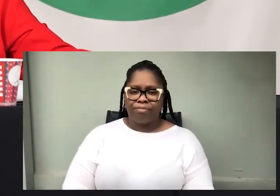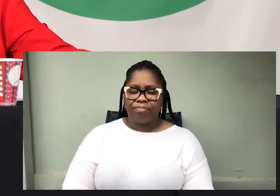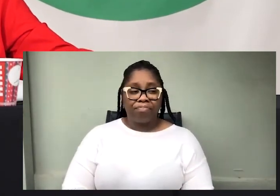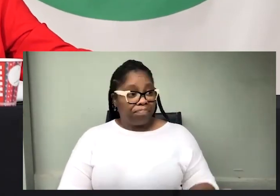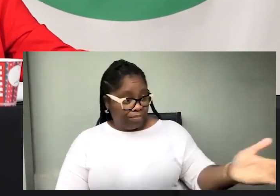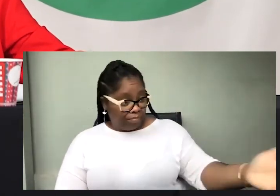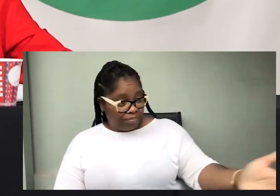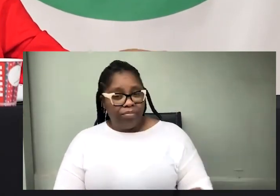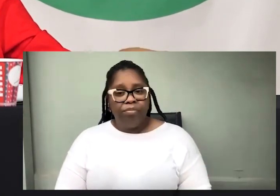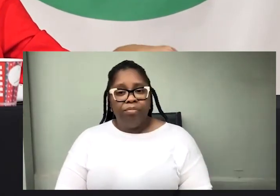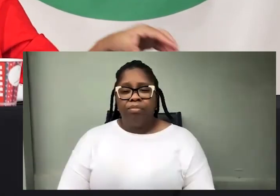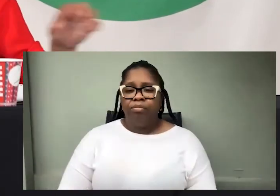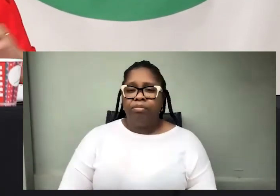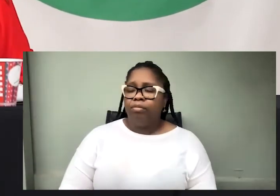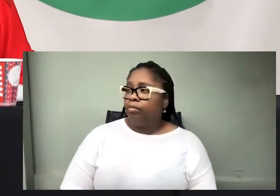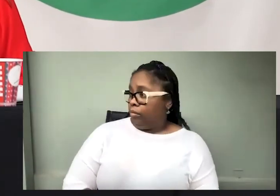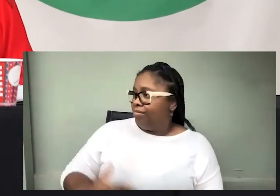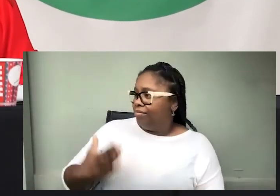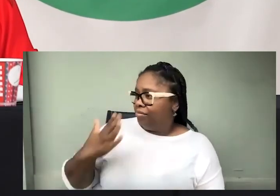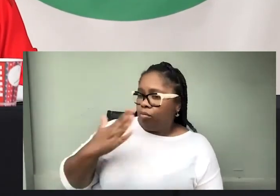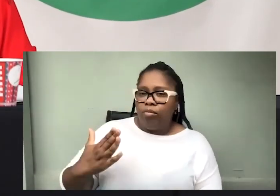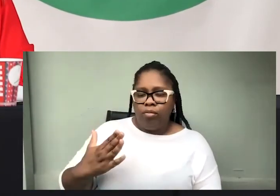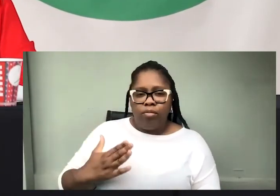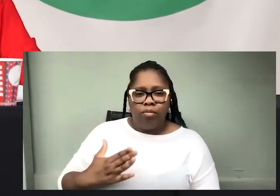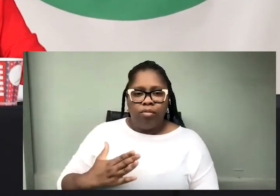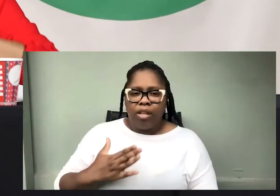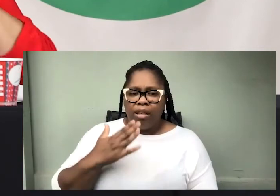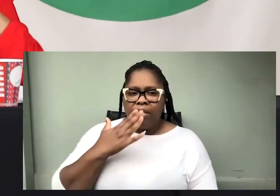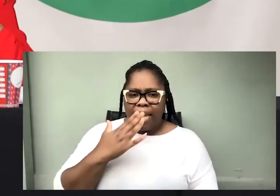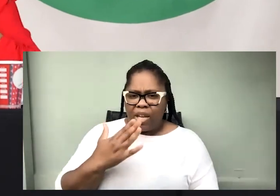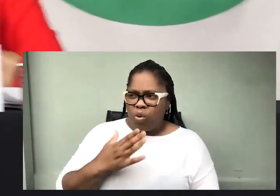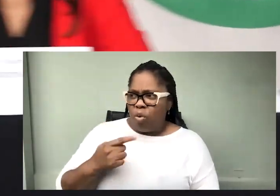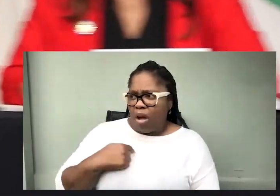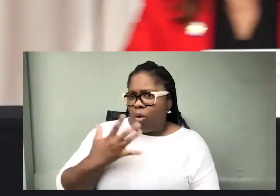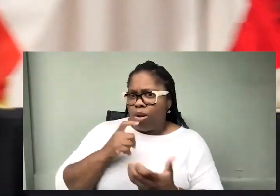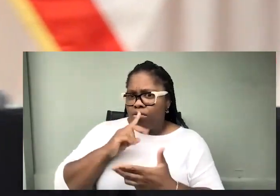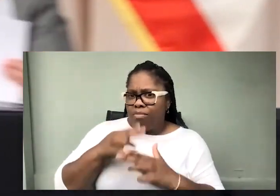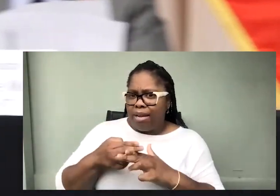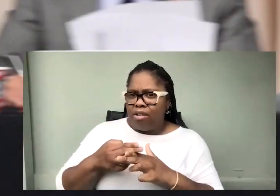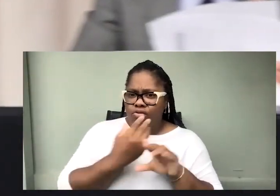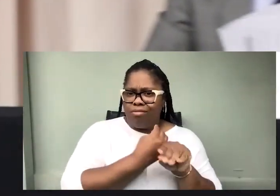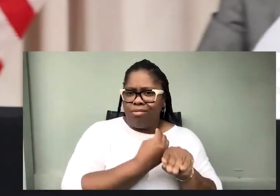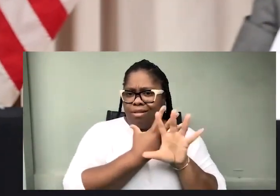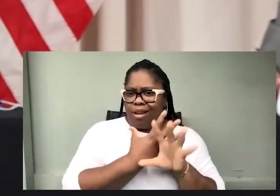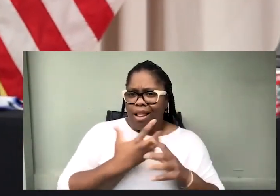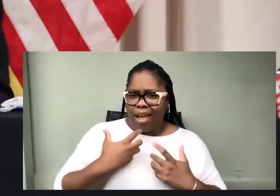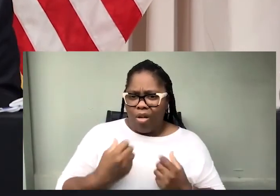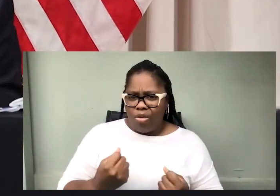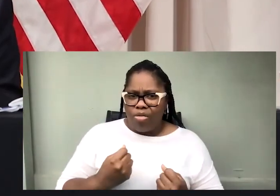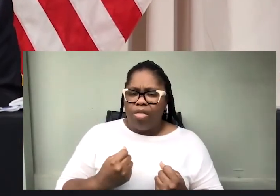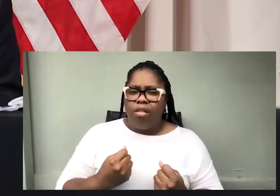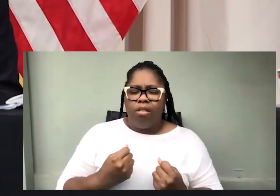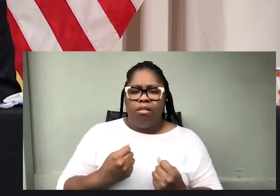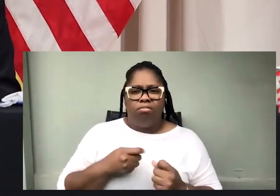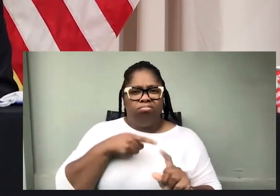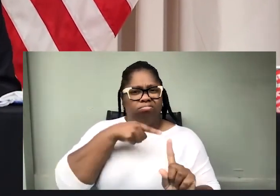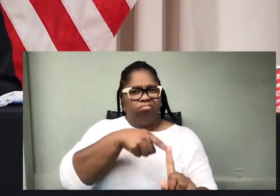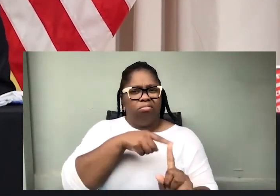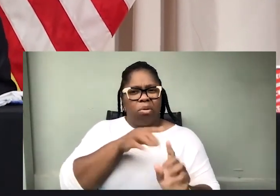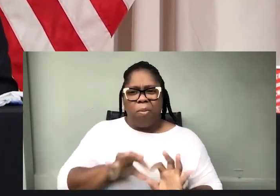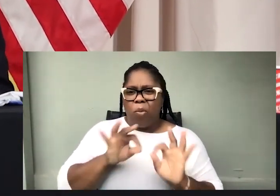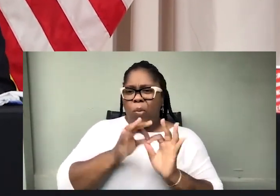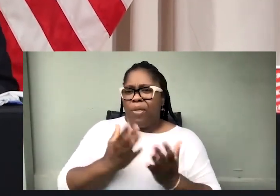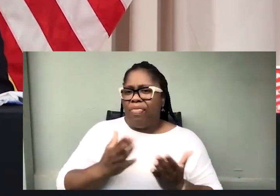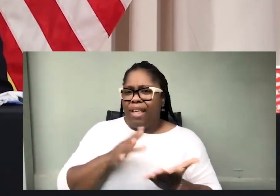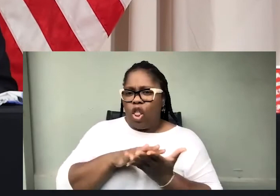Umberg? Thank you. Thank you, Assemblymember Quirk-Silva. I was going to mention telehealth. That's such an important lesson we've